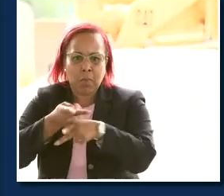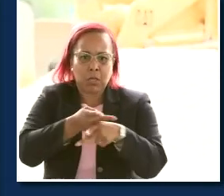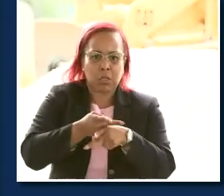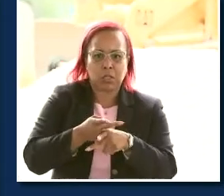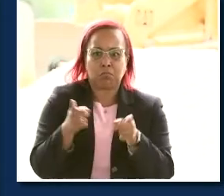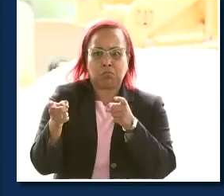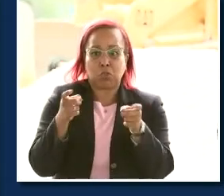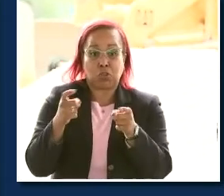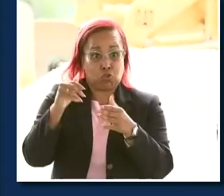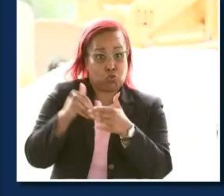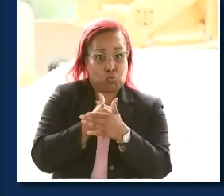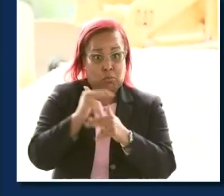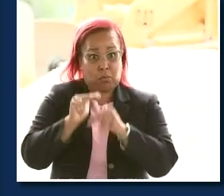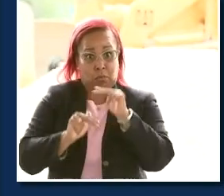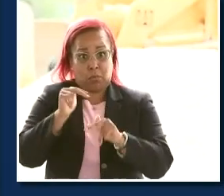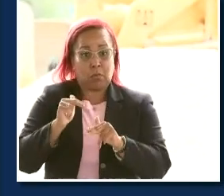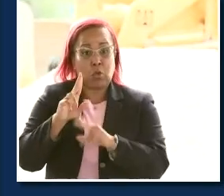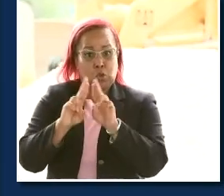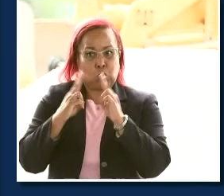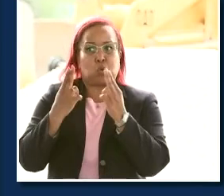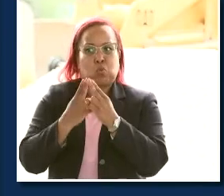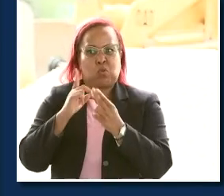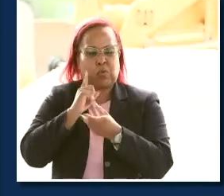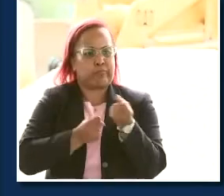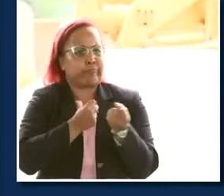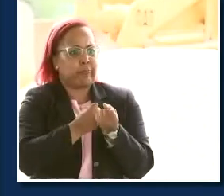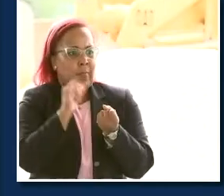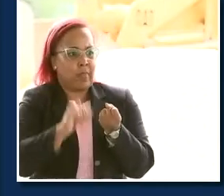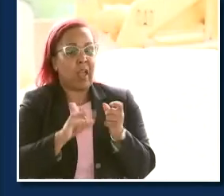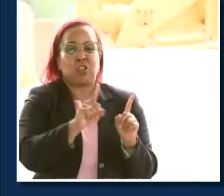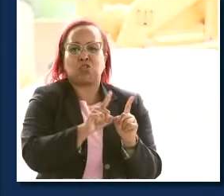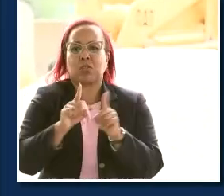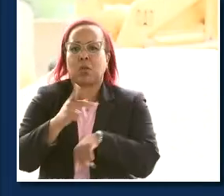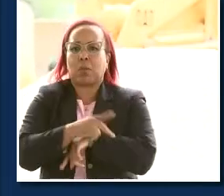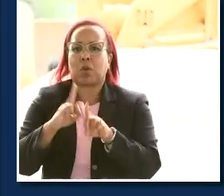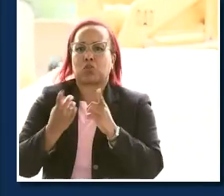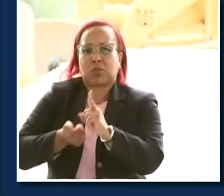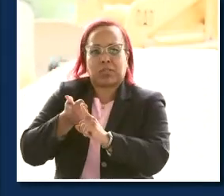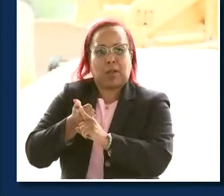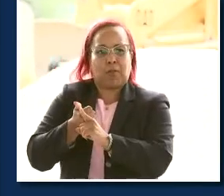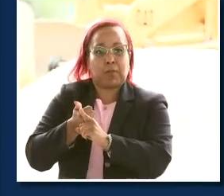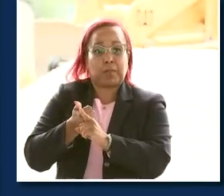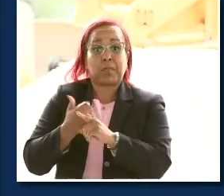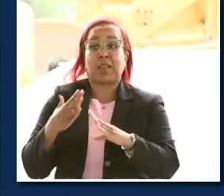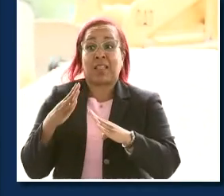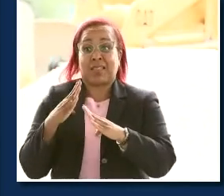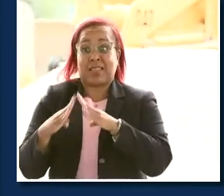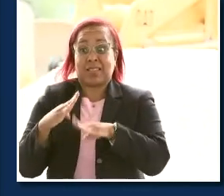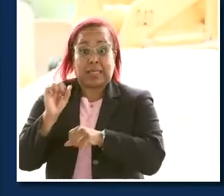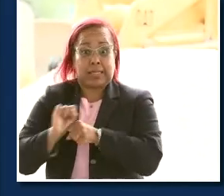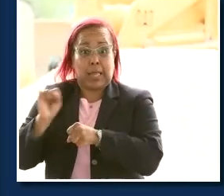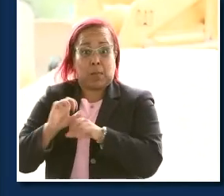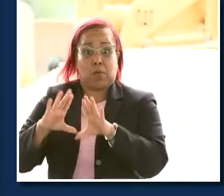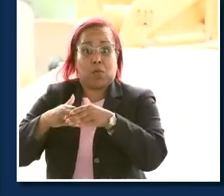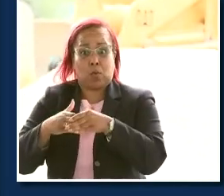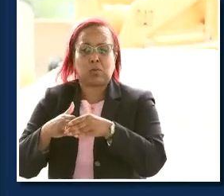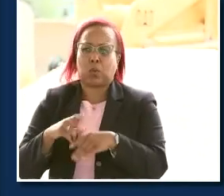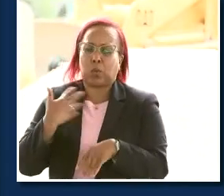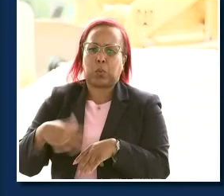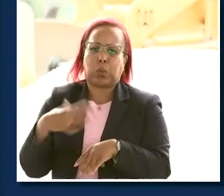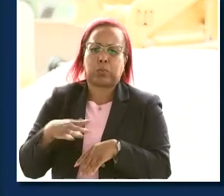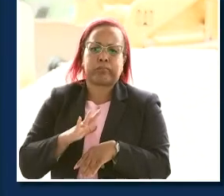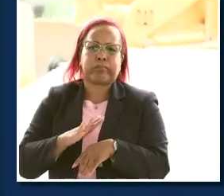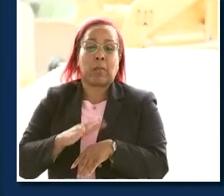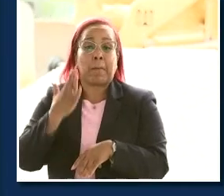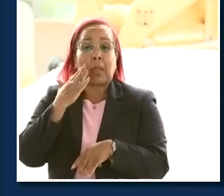administration, this new headquarters will be union-made, just like the Park District itself. You know, the city's labor force is second to none exactly because